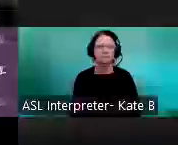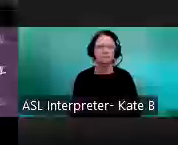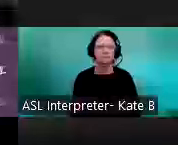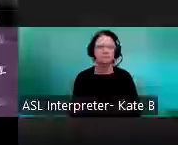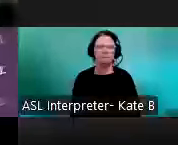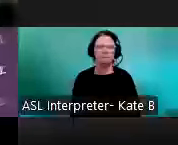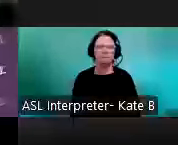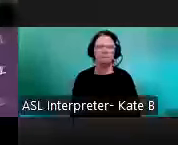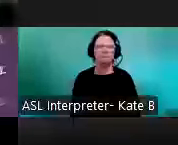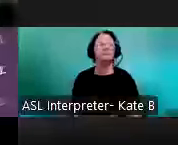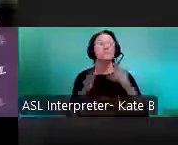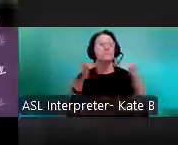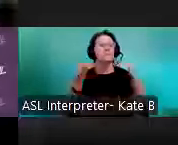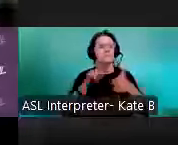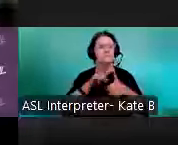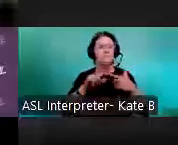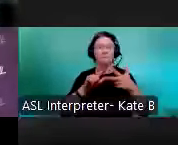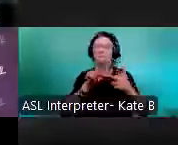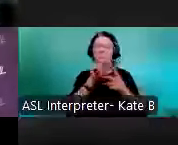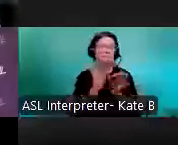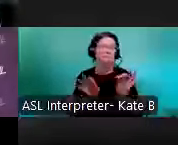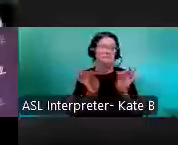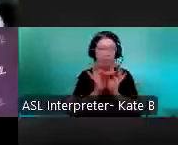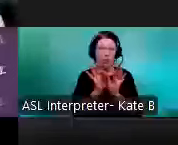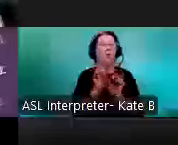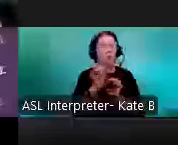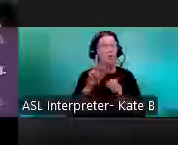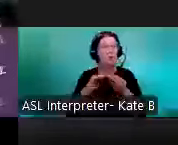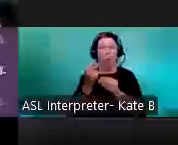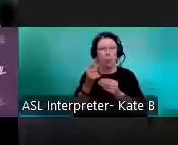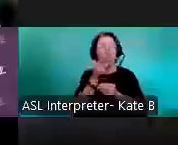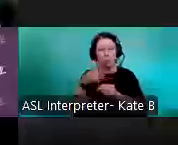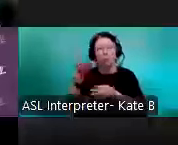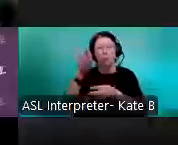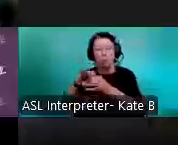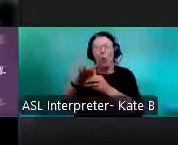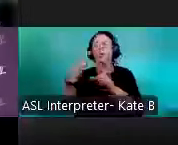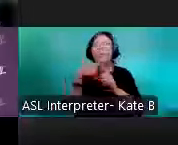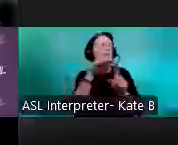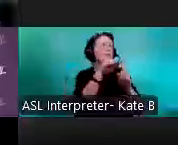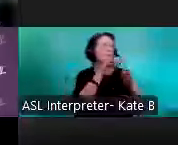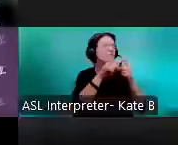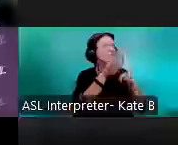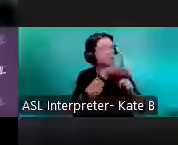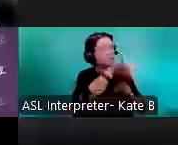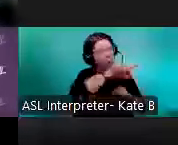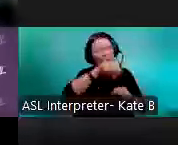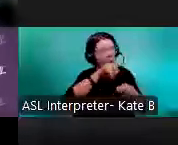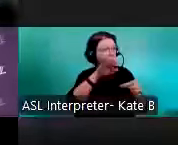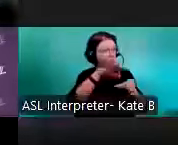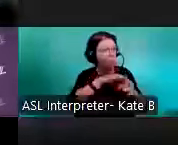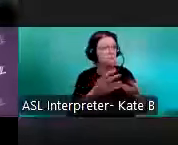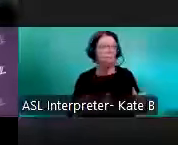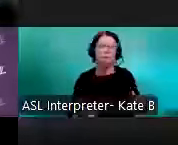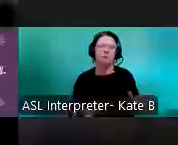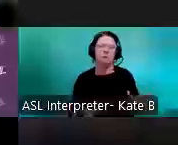So the next thing we recommend is very simple. Anyone can do it. Remind three of your friends to vote. So again,